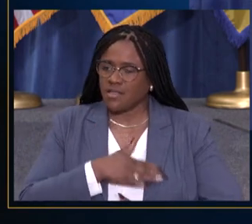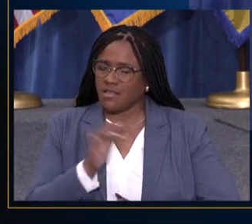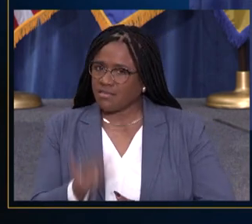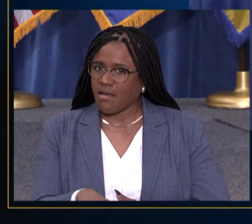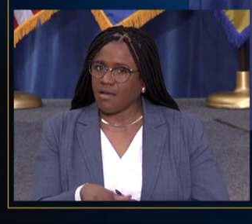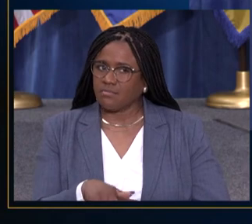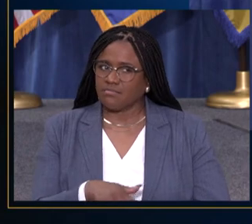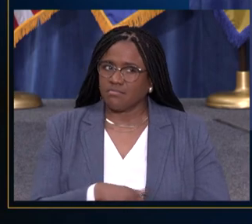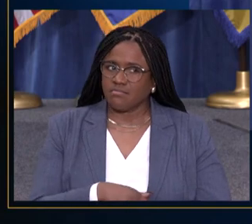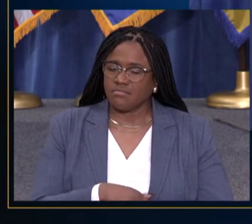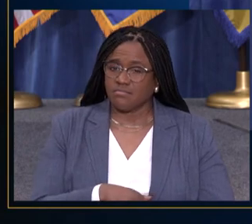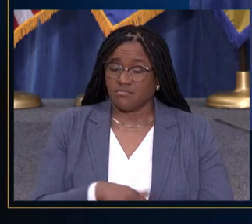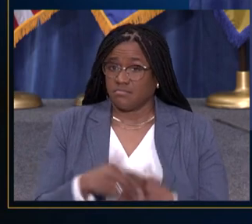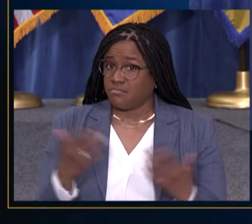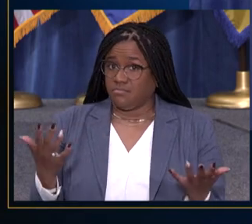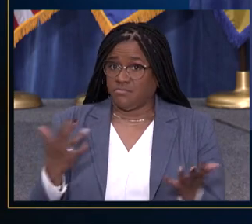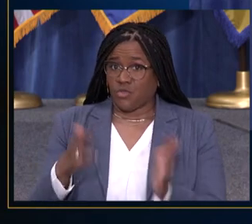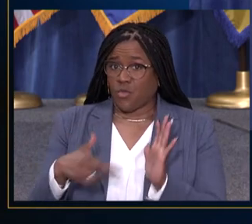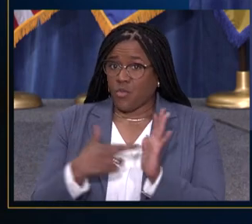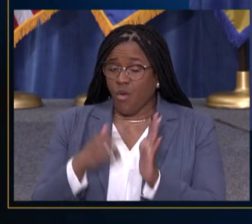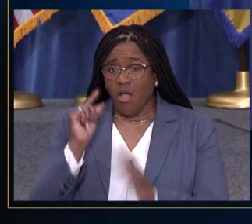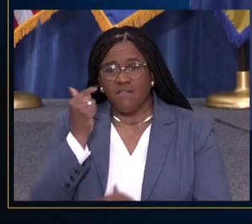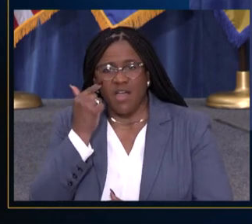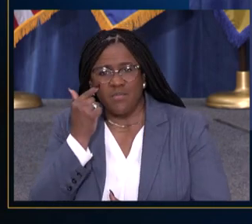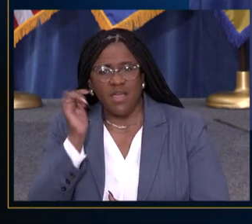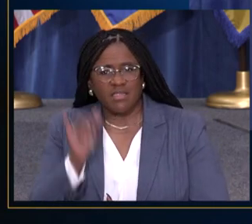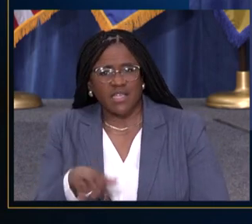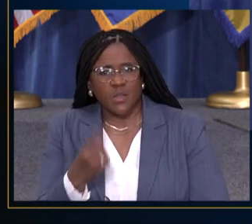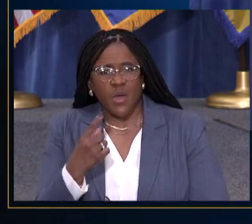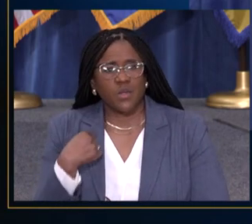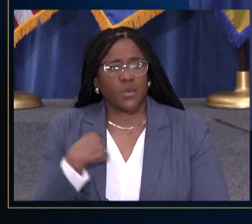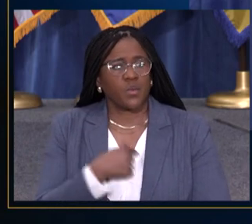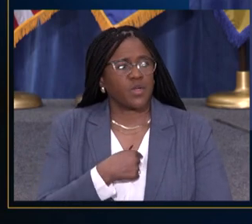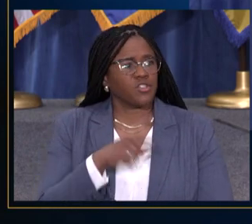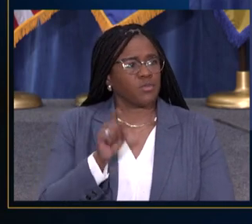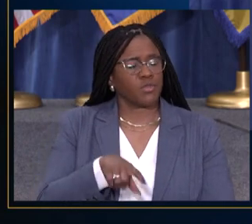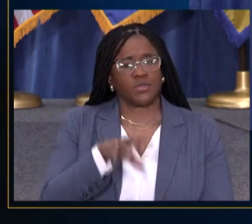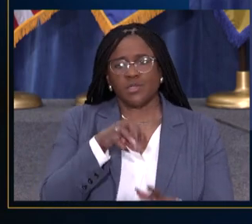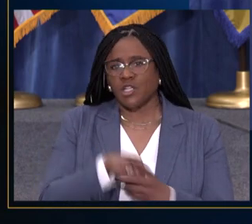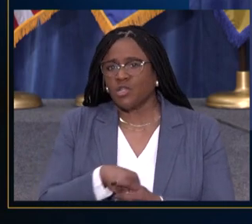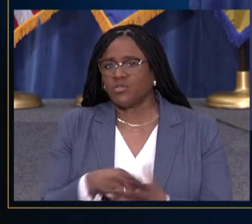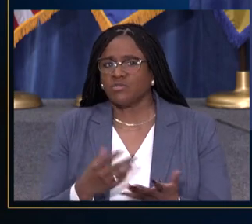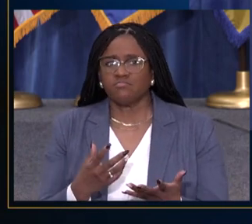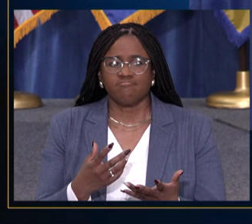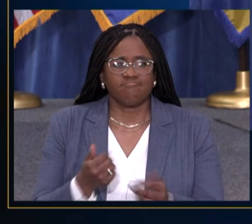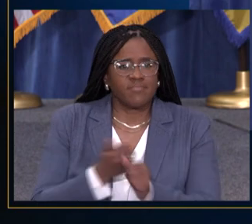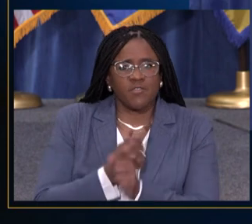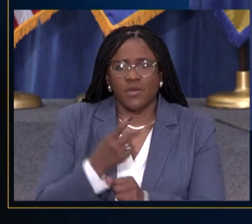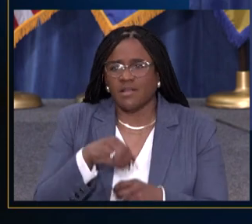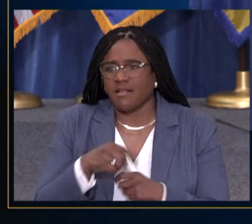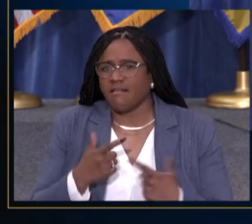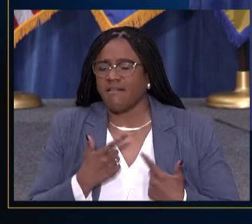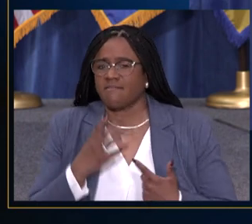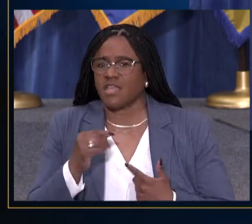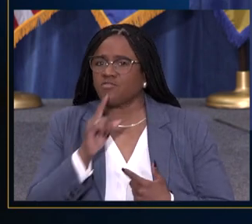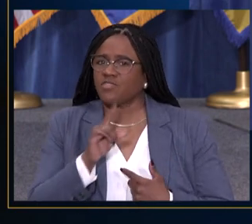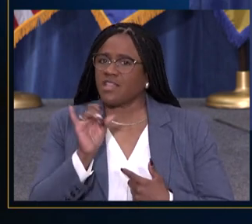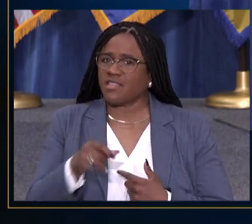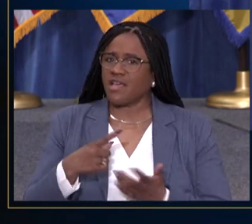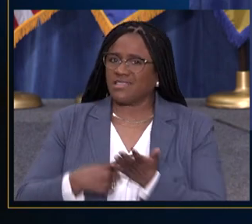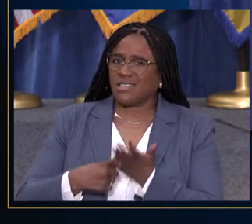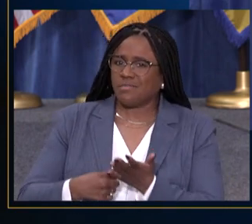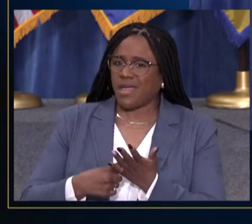that. Because the role of government is one in which we're supposed to improve the quality of life. And the debate